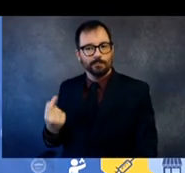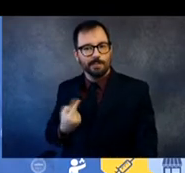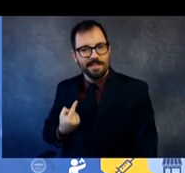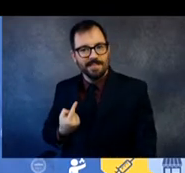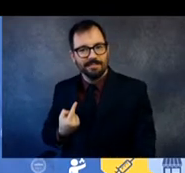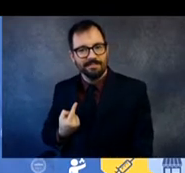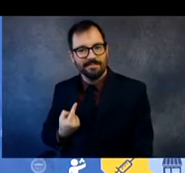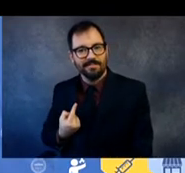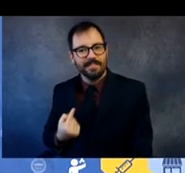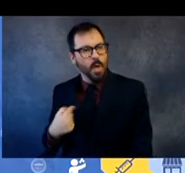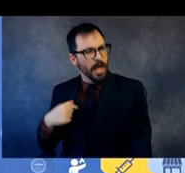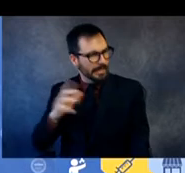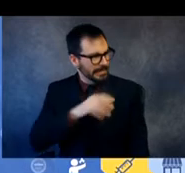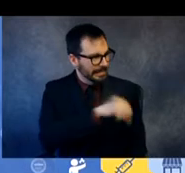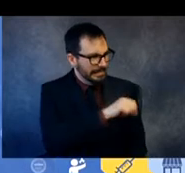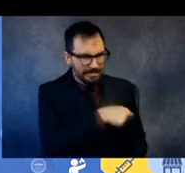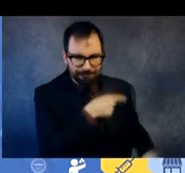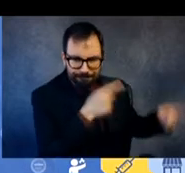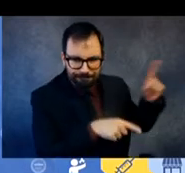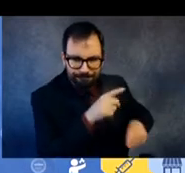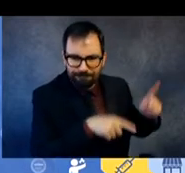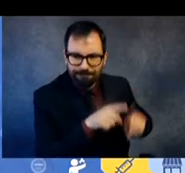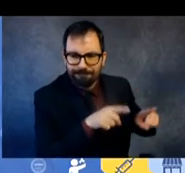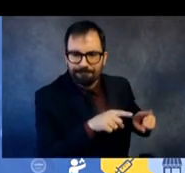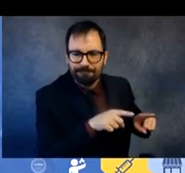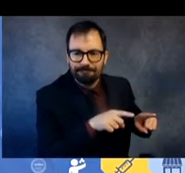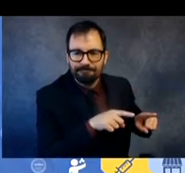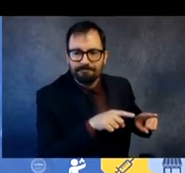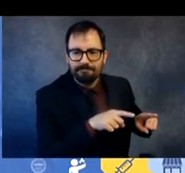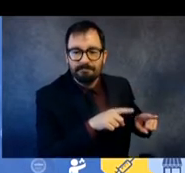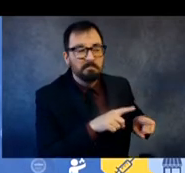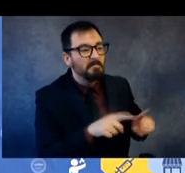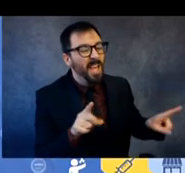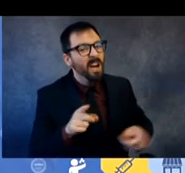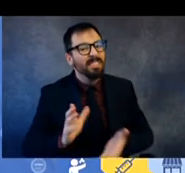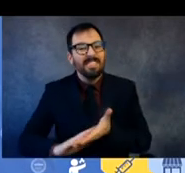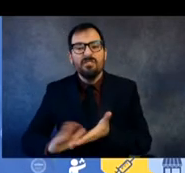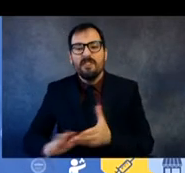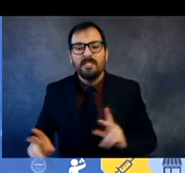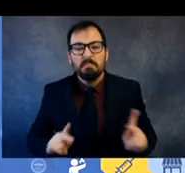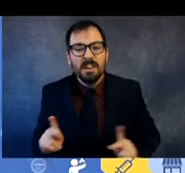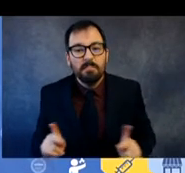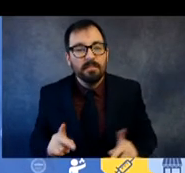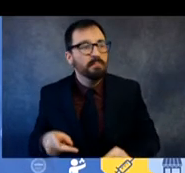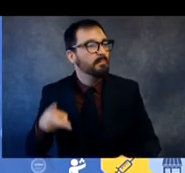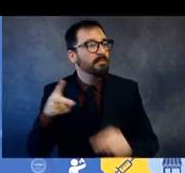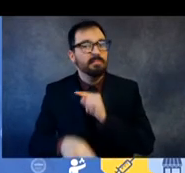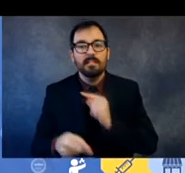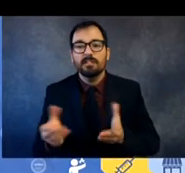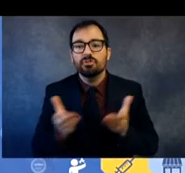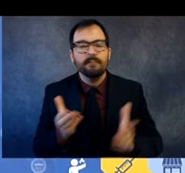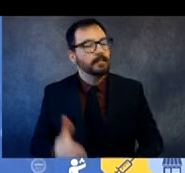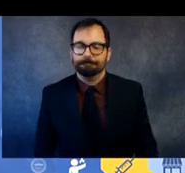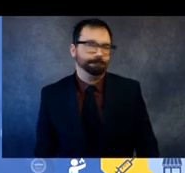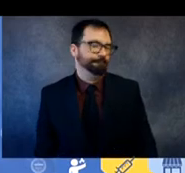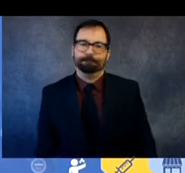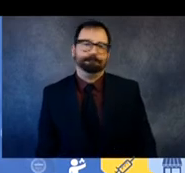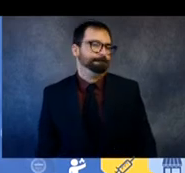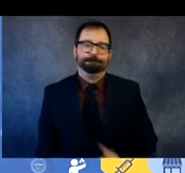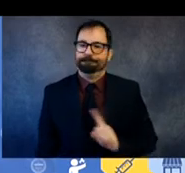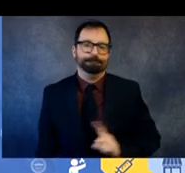want to be a partner with them. This isn't working for me, laying people off and cutting service. It's not working. And